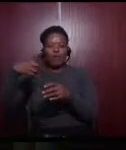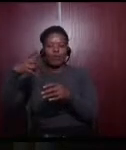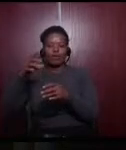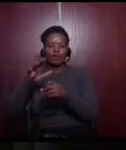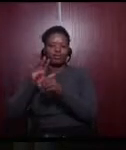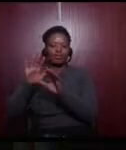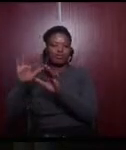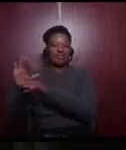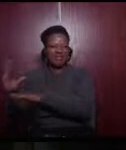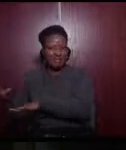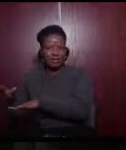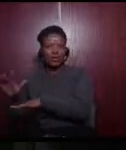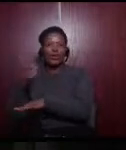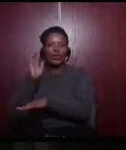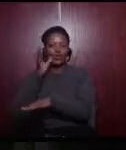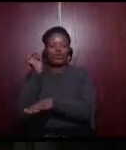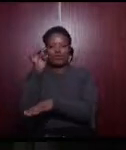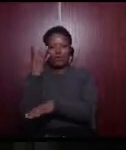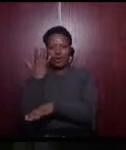the way I understand